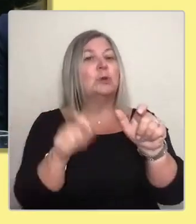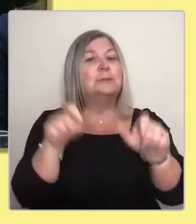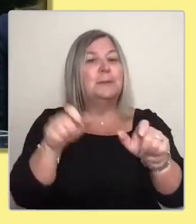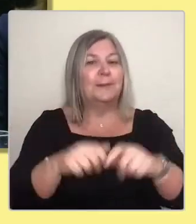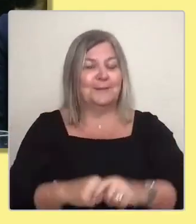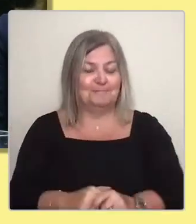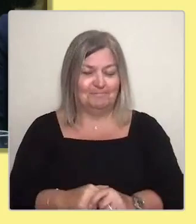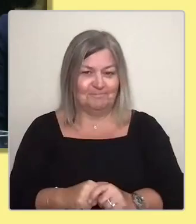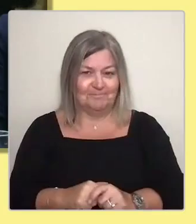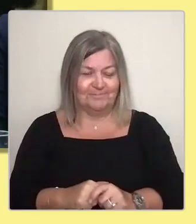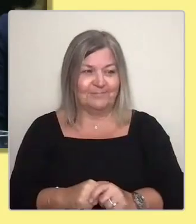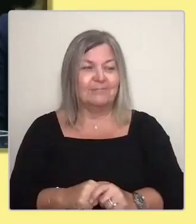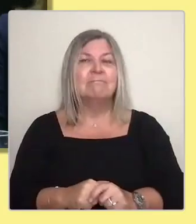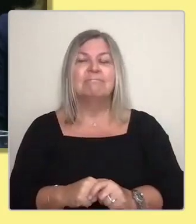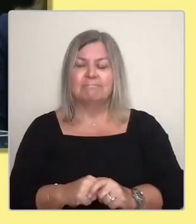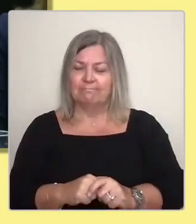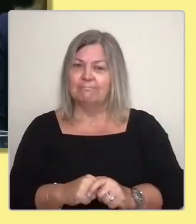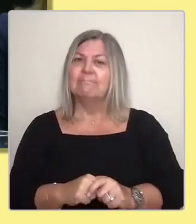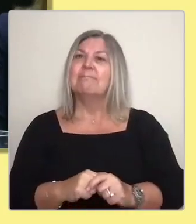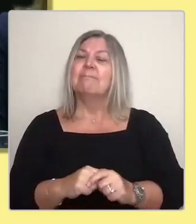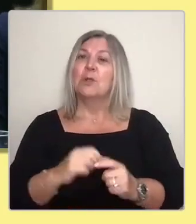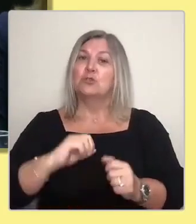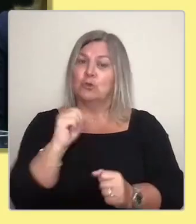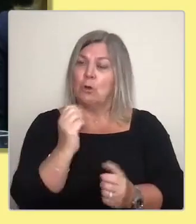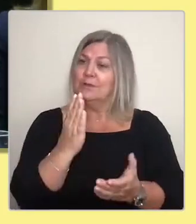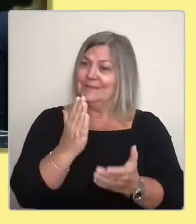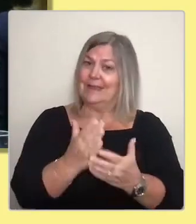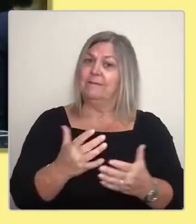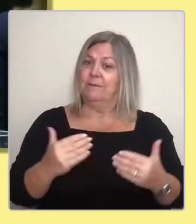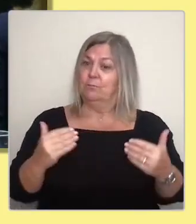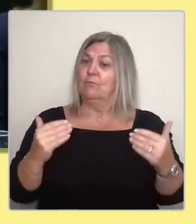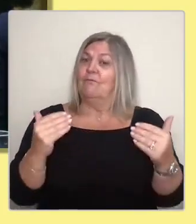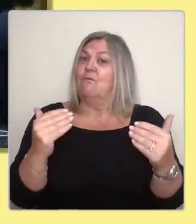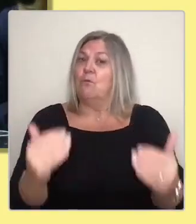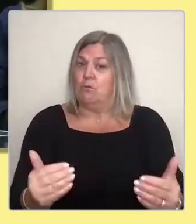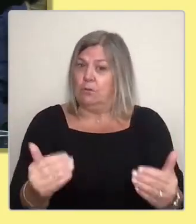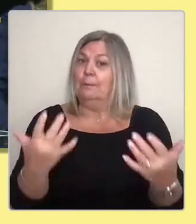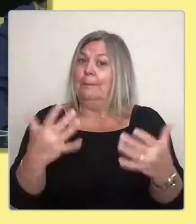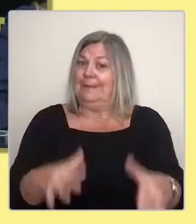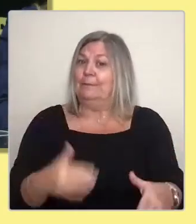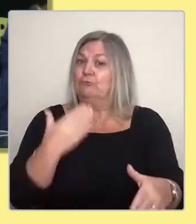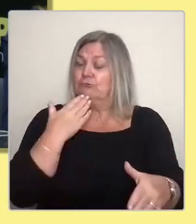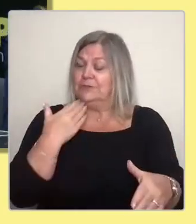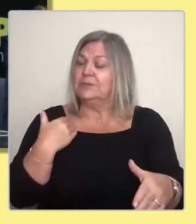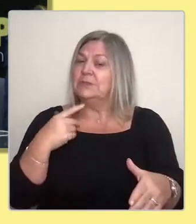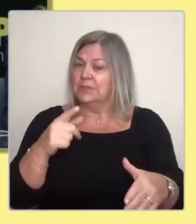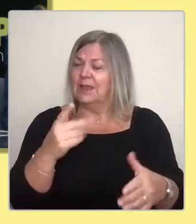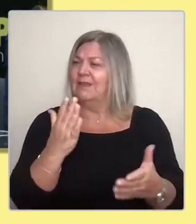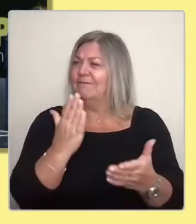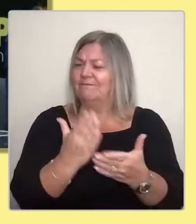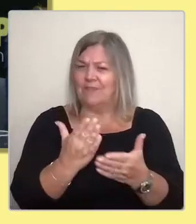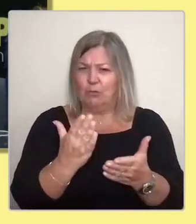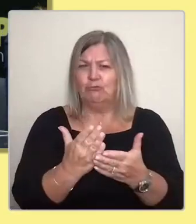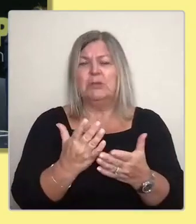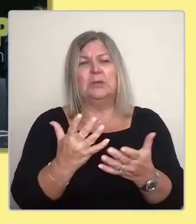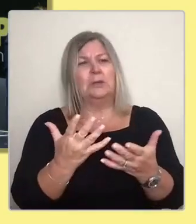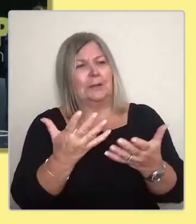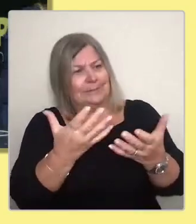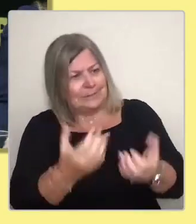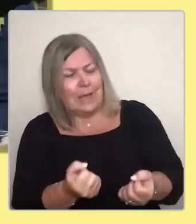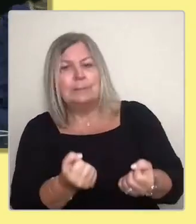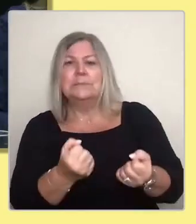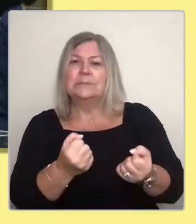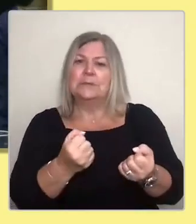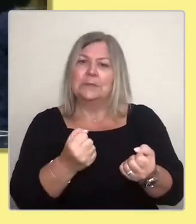Scotland has made great strides, particularly in the last few years, in being a more liberal and tolerant place